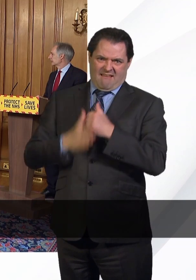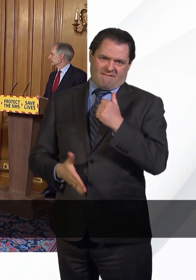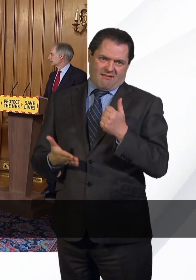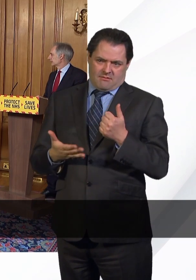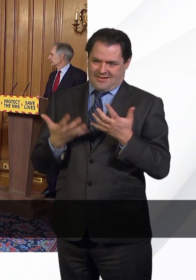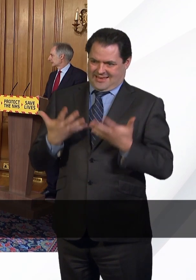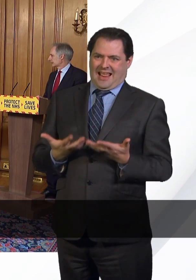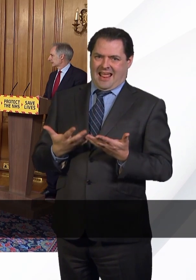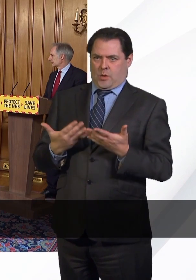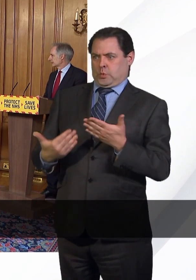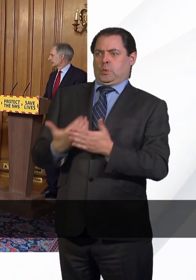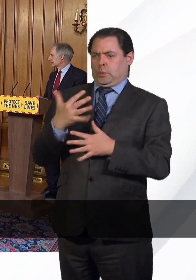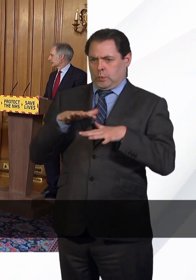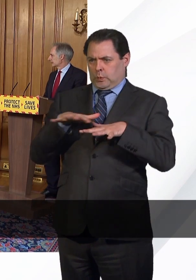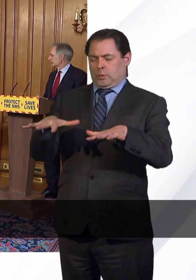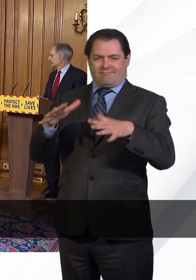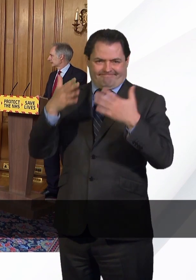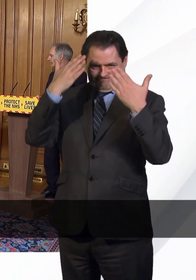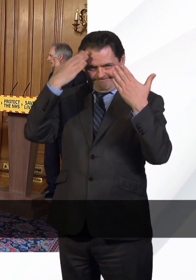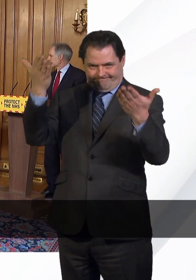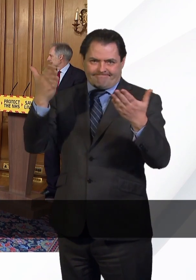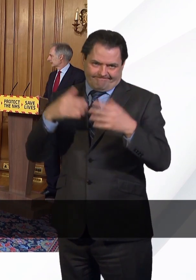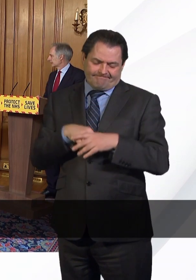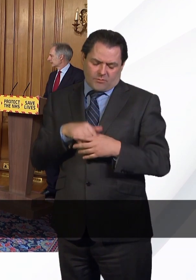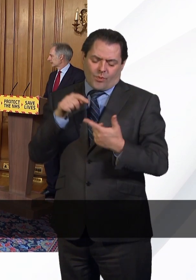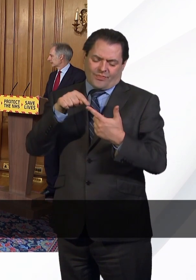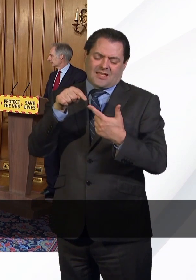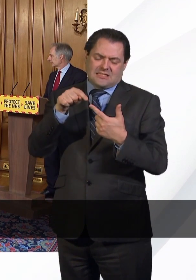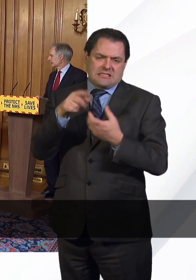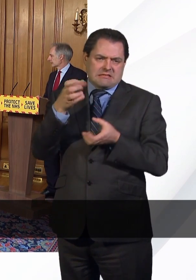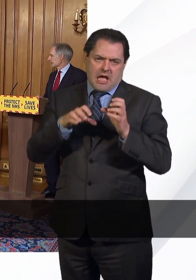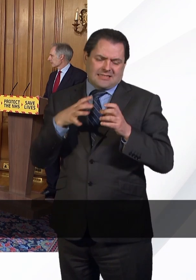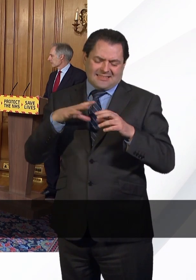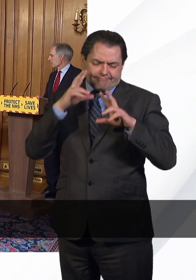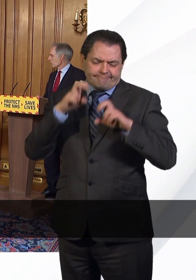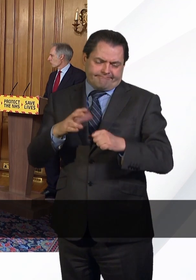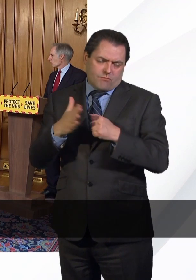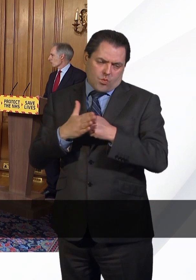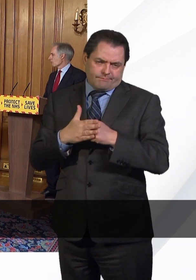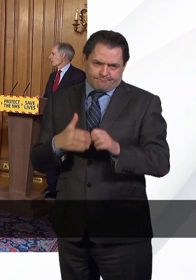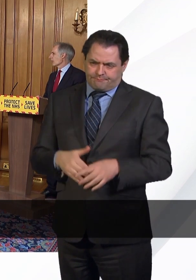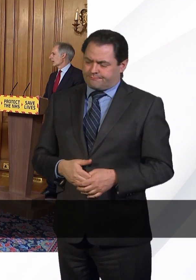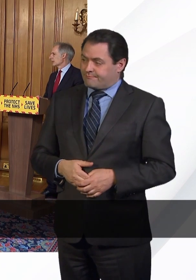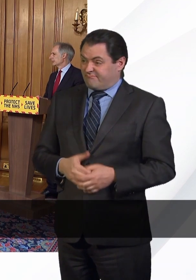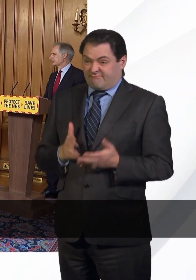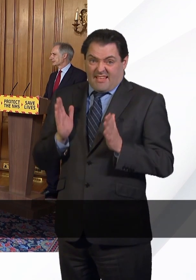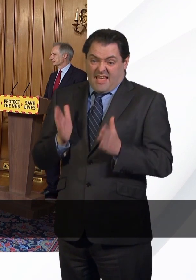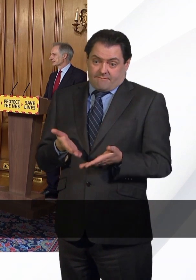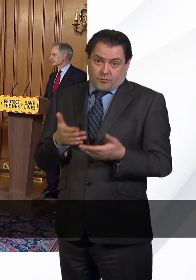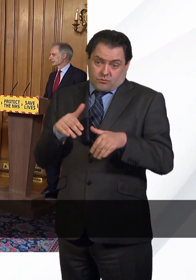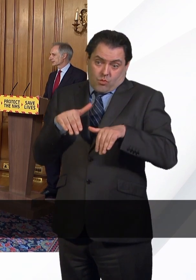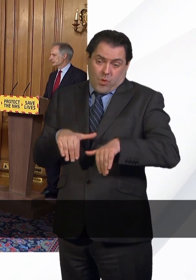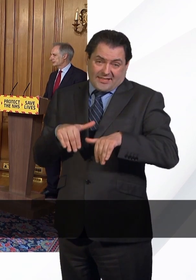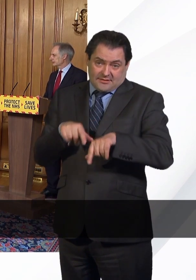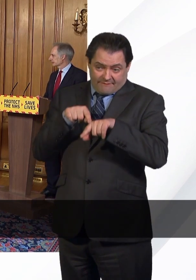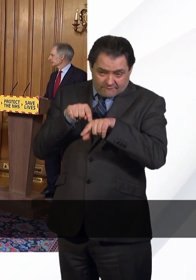the answers to that with any surety. And that's a piece of science that we will just have to follow a bit